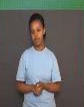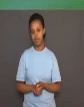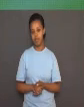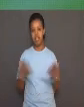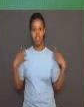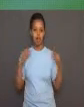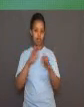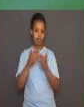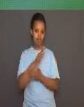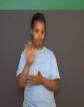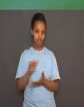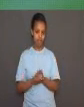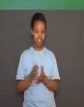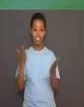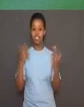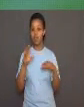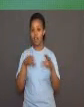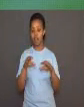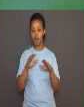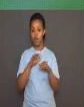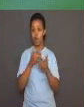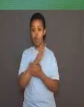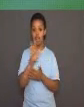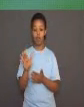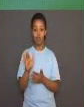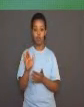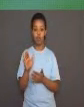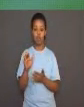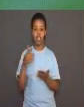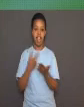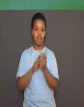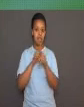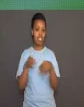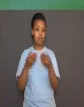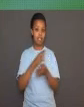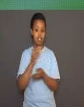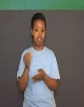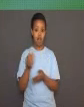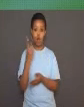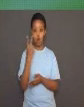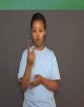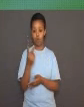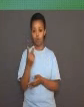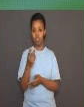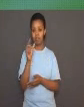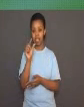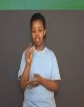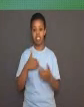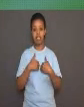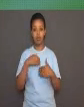Hello, everyone. I hope you were all able to compare the two responses in lower